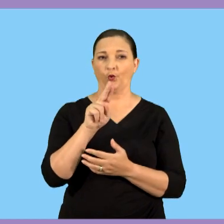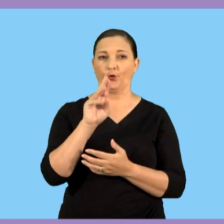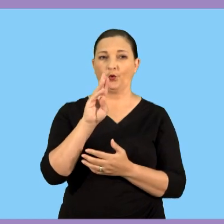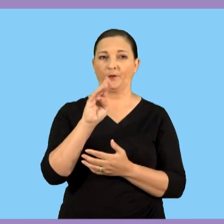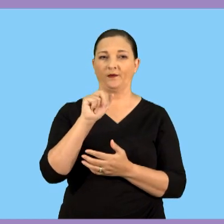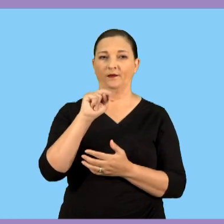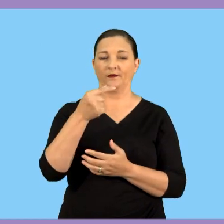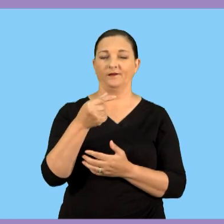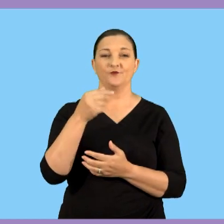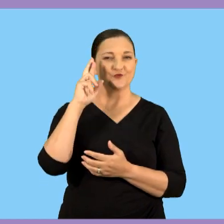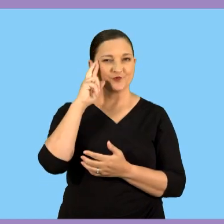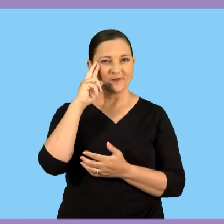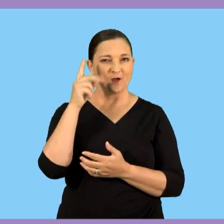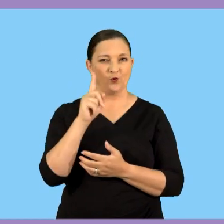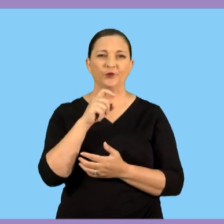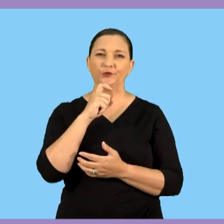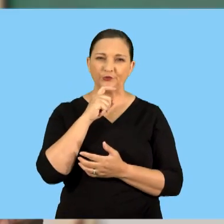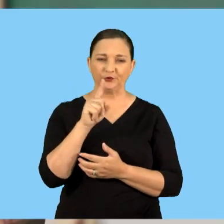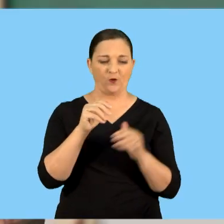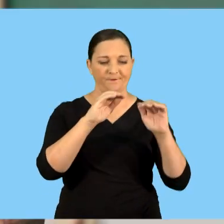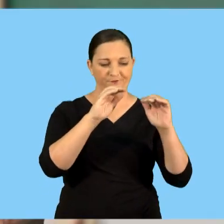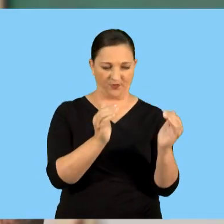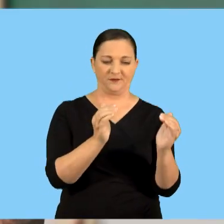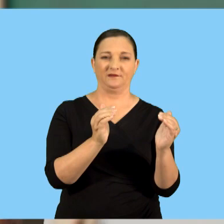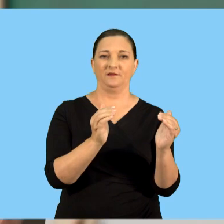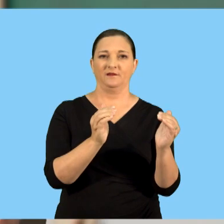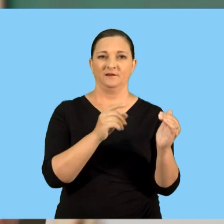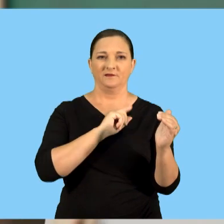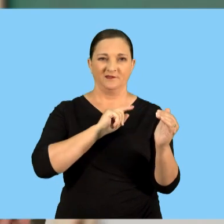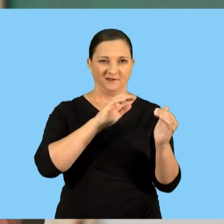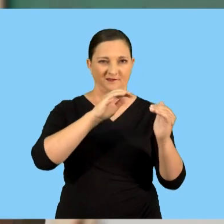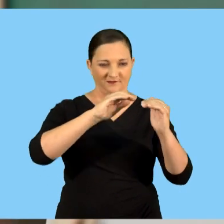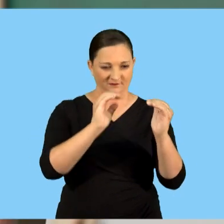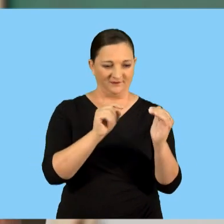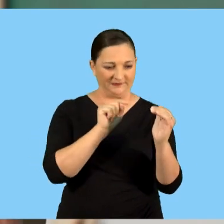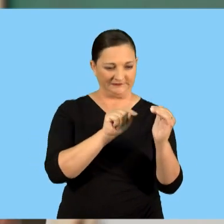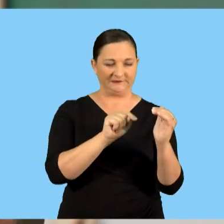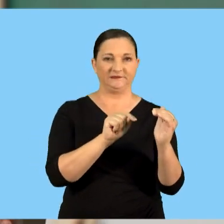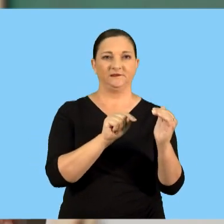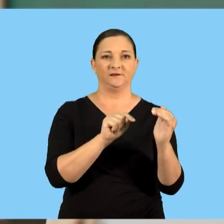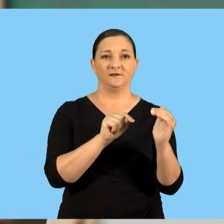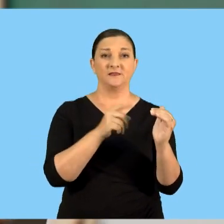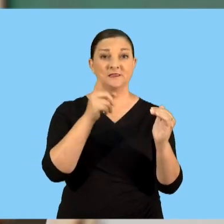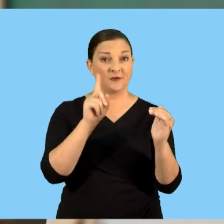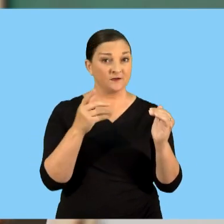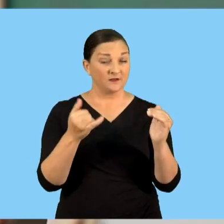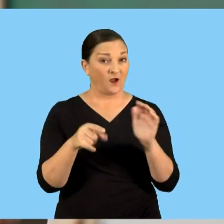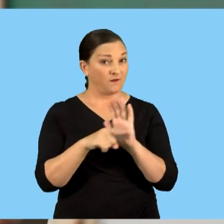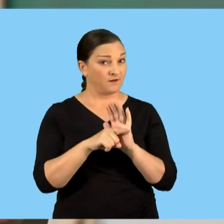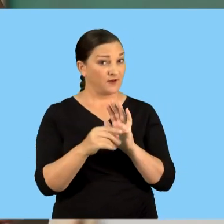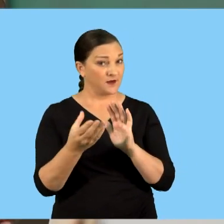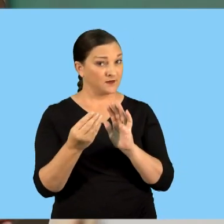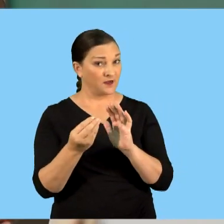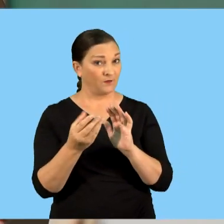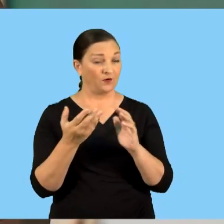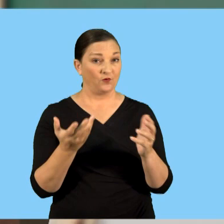integer in brackets. You remember, you need to use your brackets so that we can know that are we squaring the whole integer, especially with